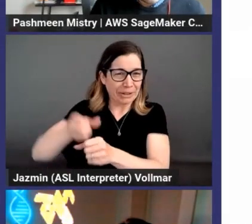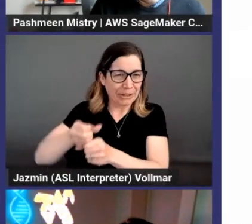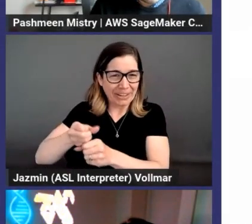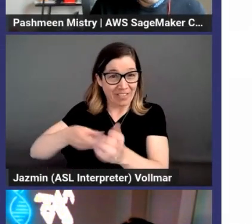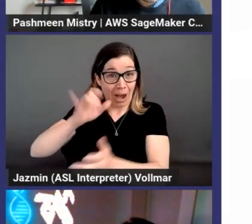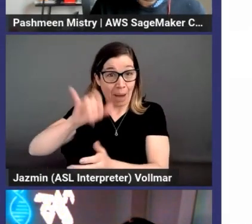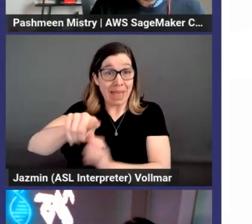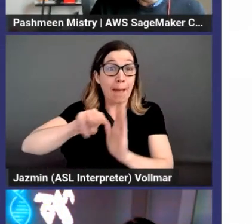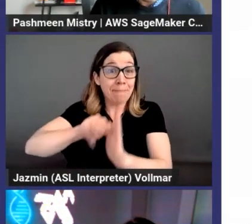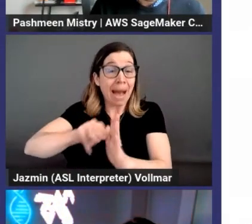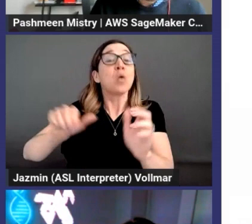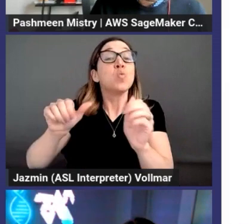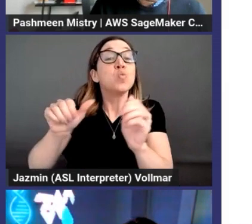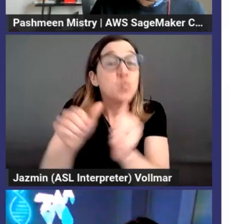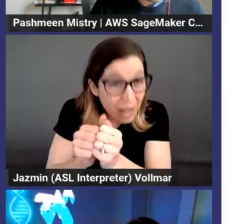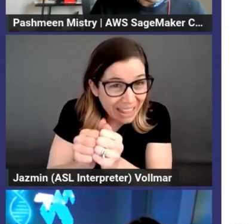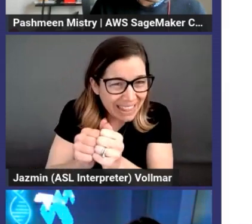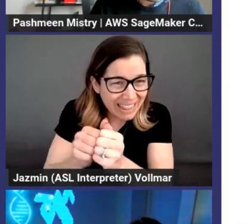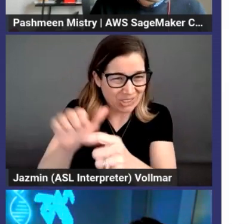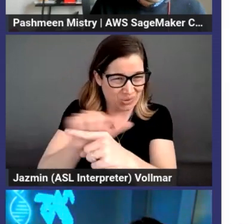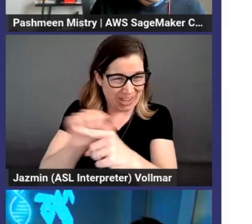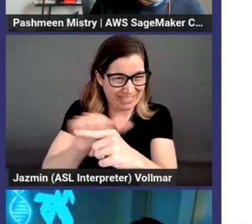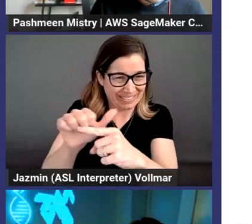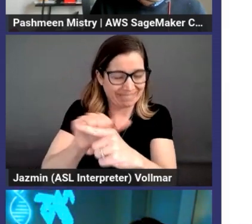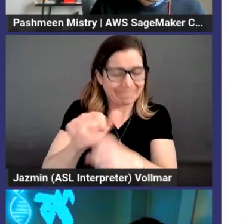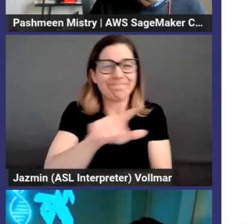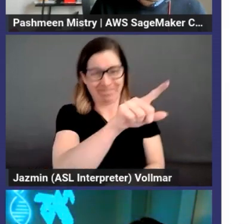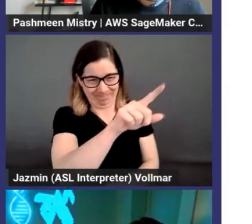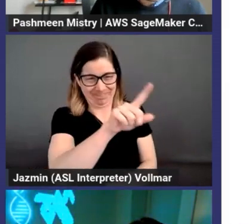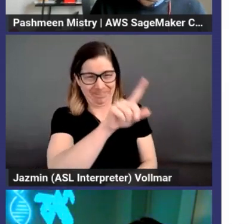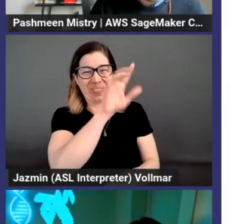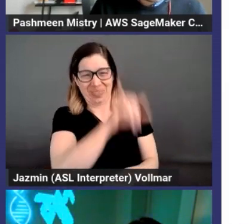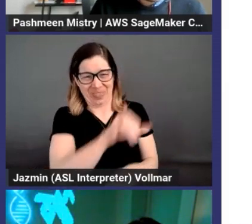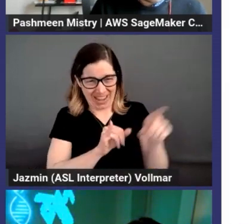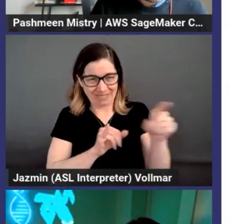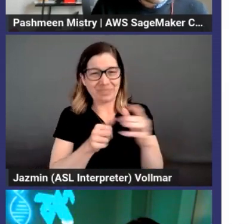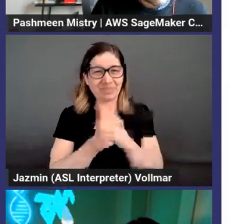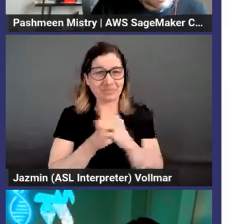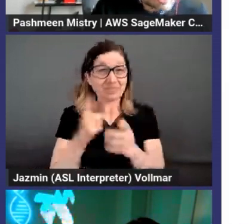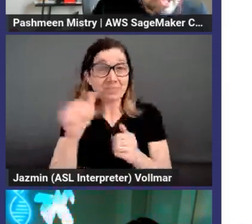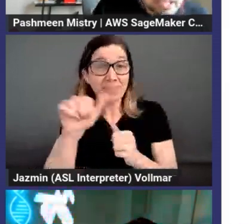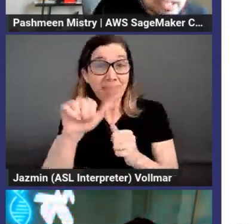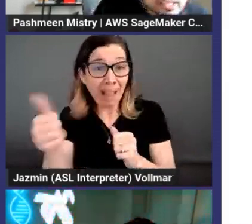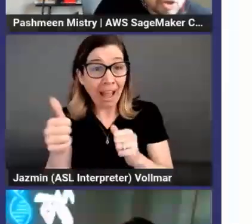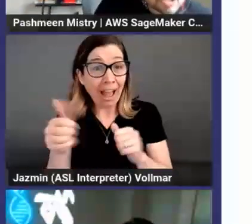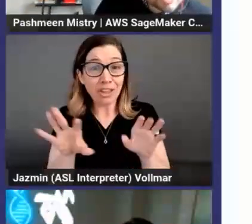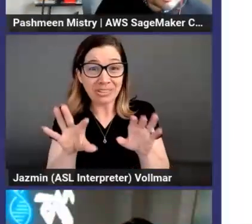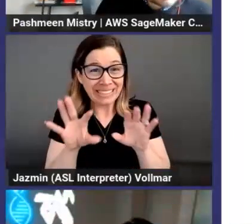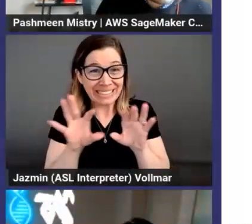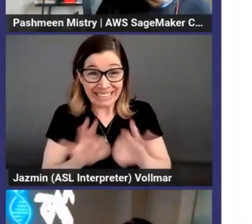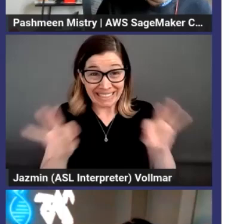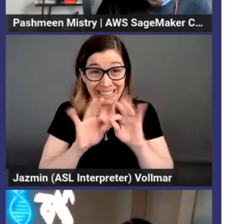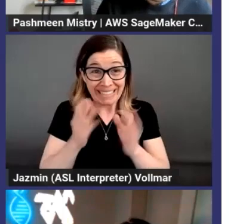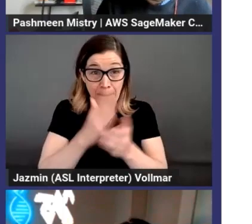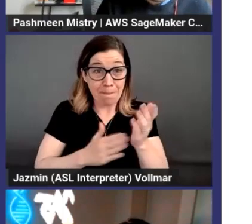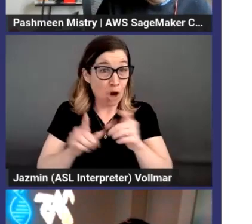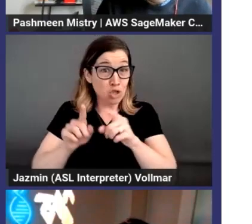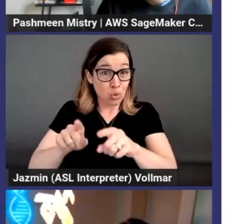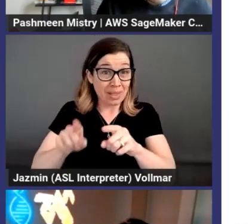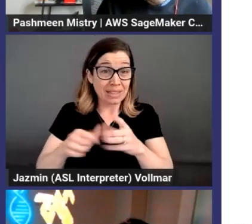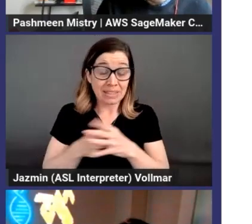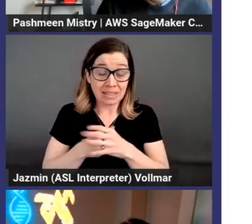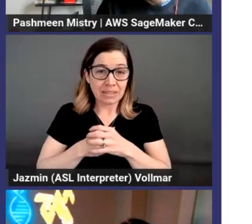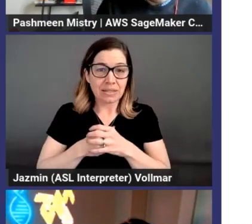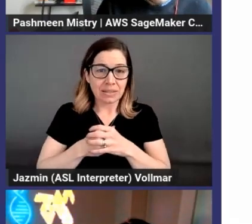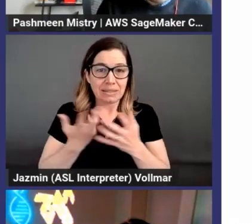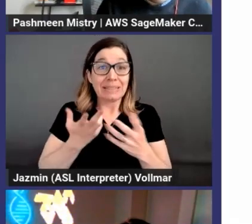enough training. So exactly. And then the other key advantage to this, right, is not just